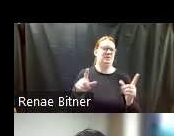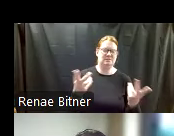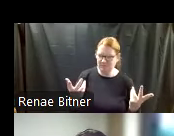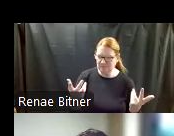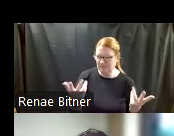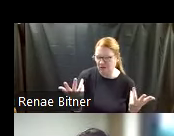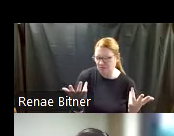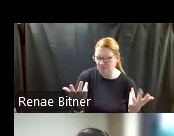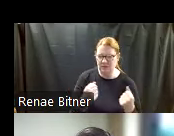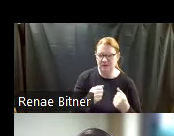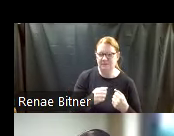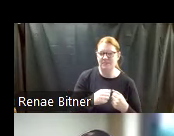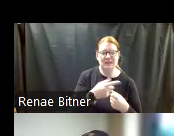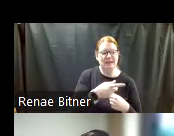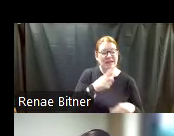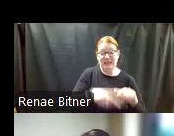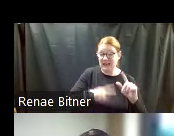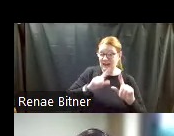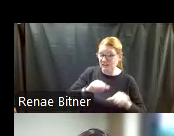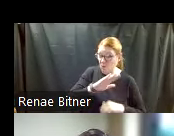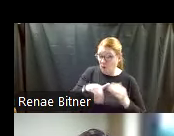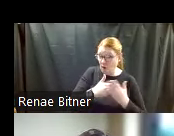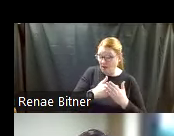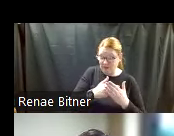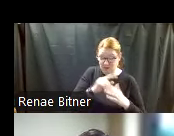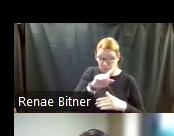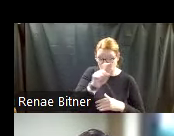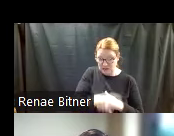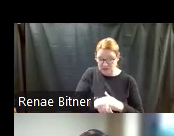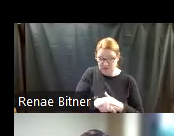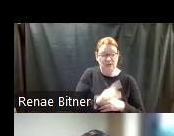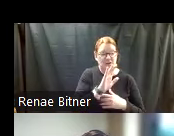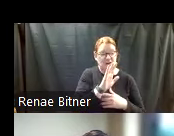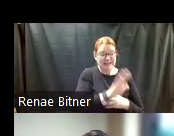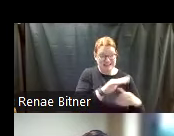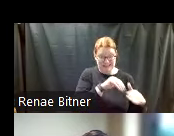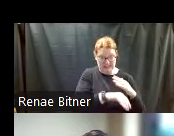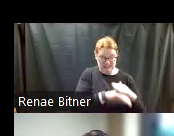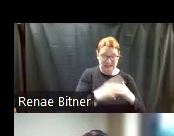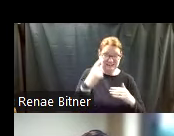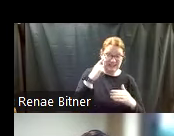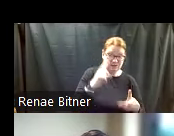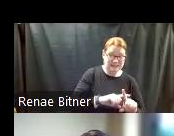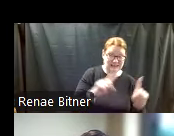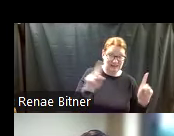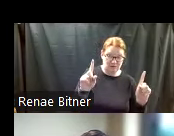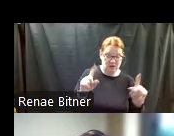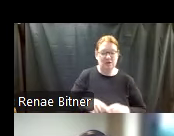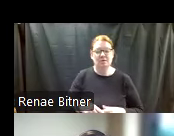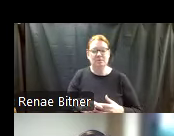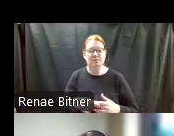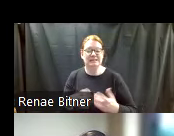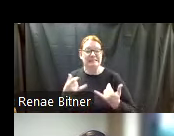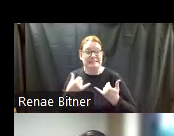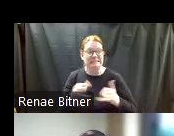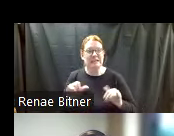think? He can't answer all those questions. His access to sound is different than hers. Um, but it still meant a lot to have